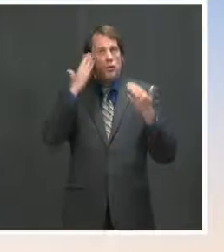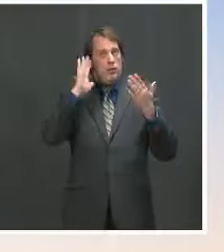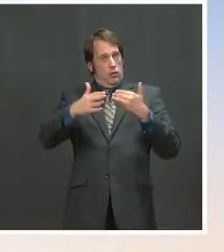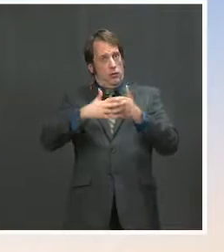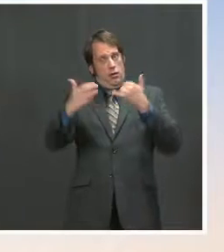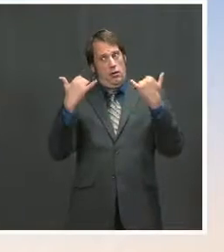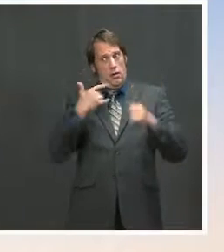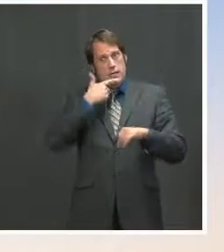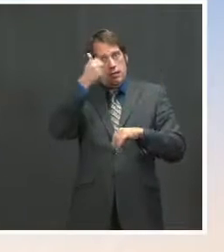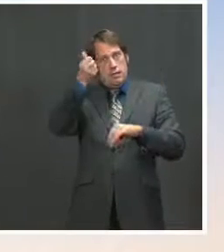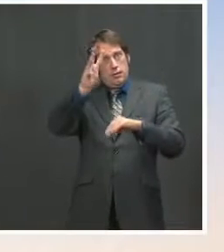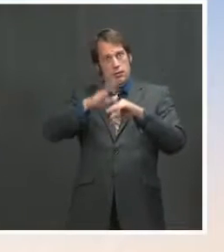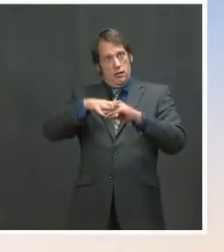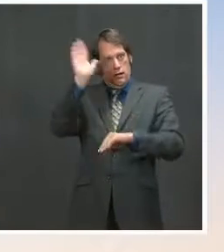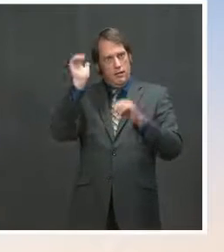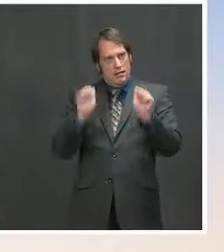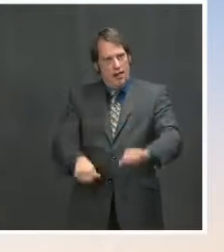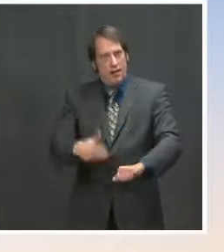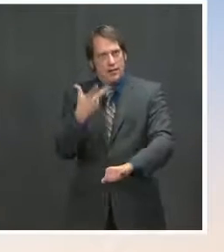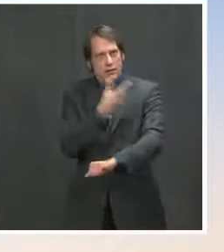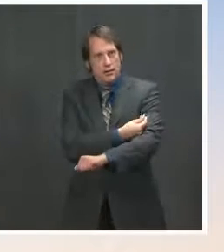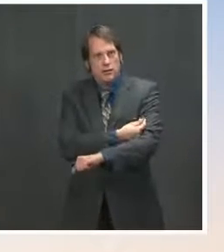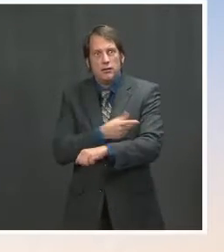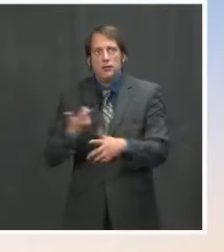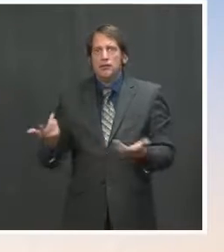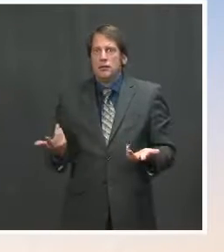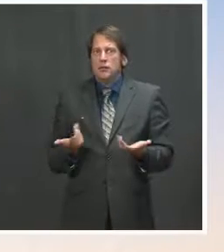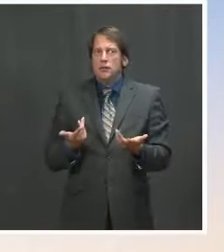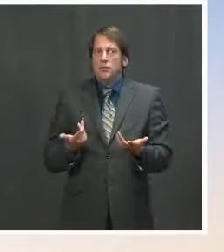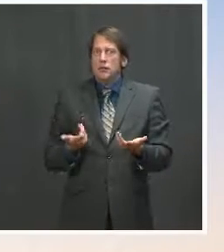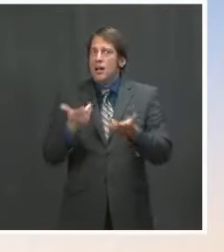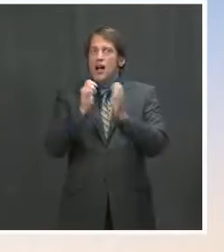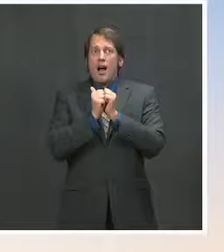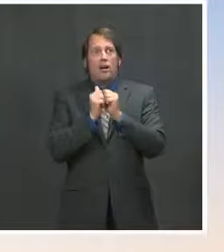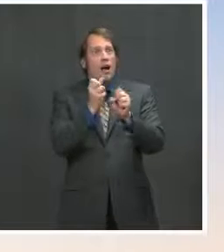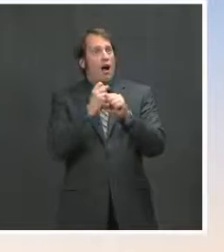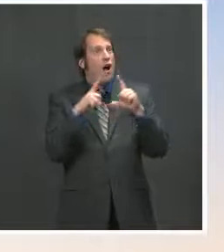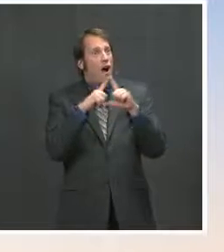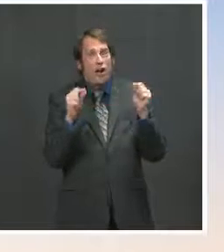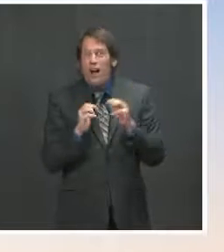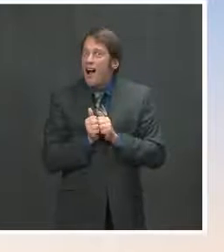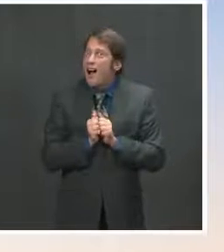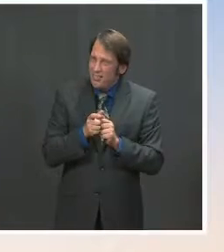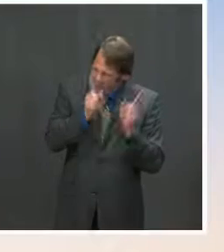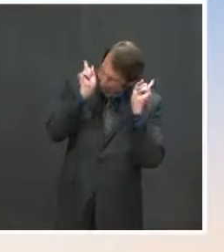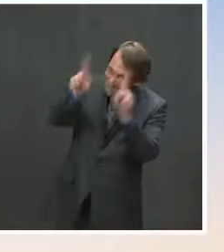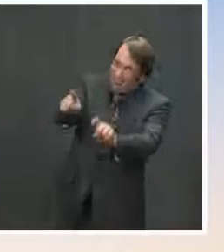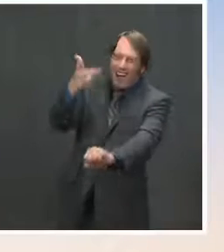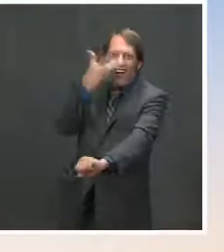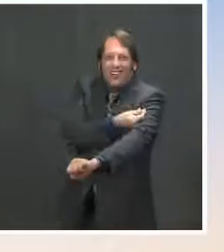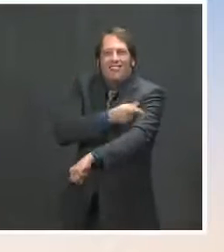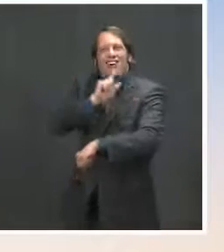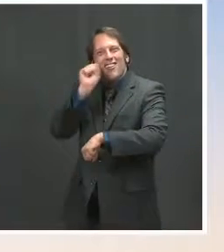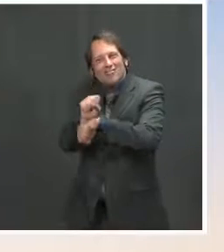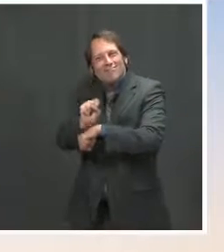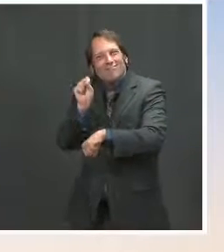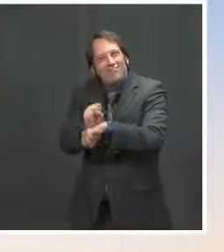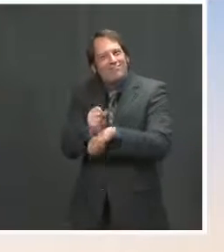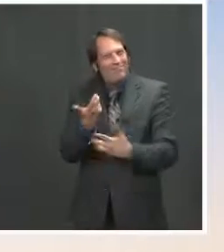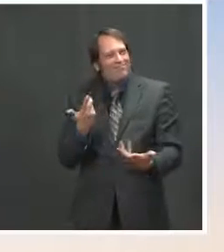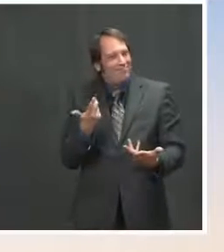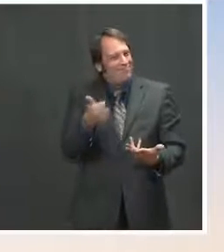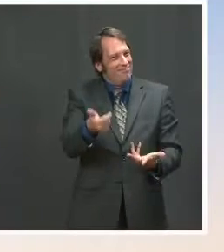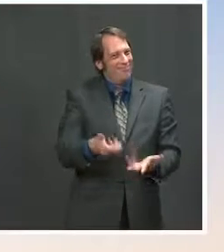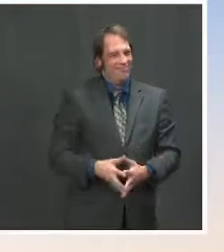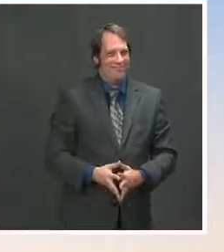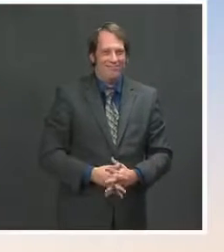get a vaccine card is to get vaccinated, and that's what our focus will continue to be. Another question on Navalny, given Jake Sullivan's comments